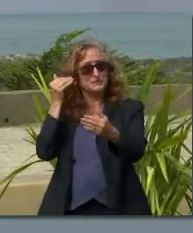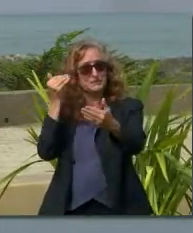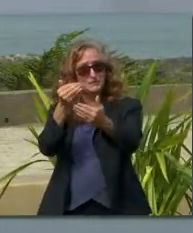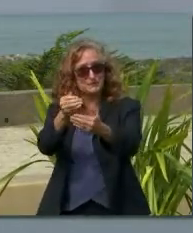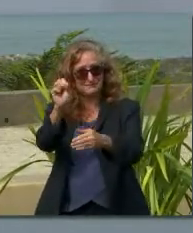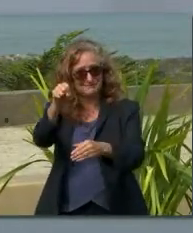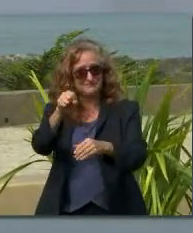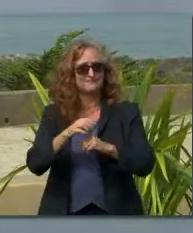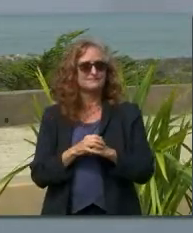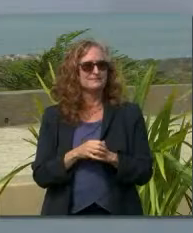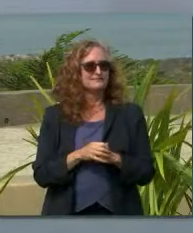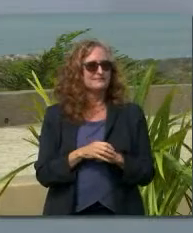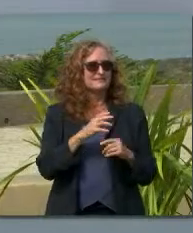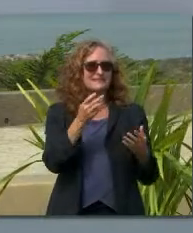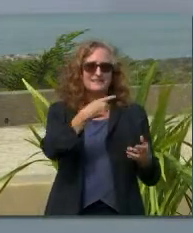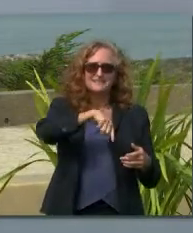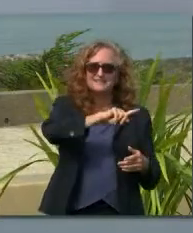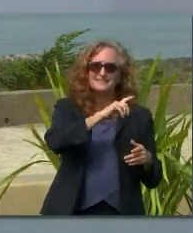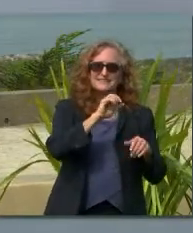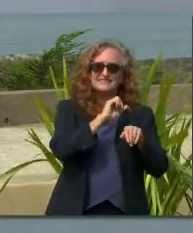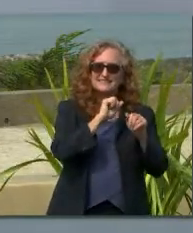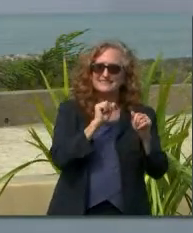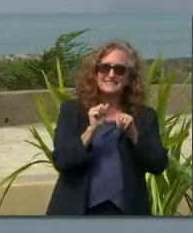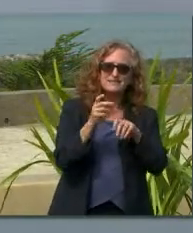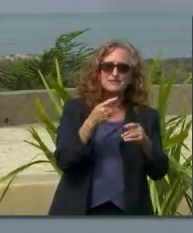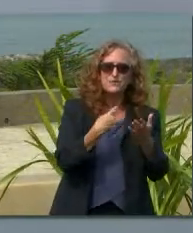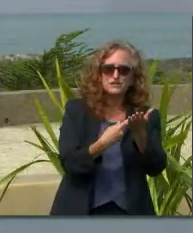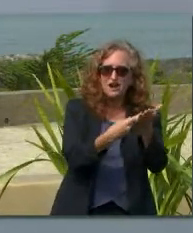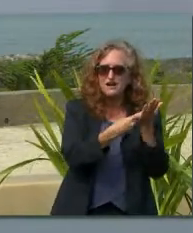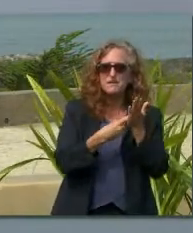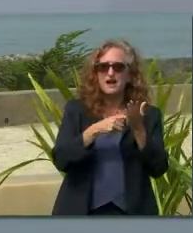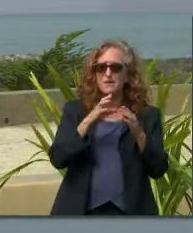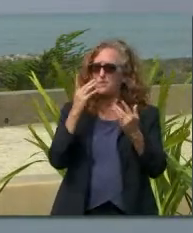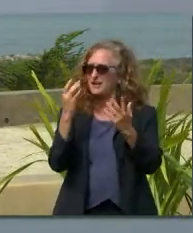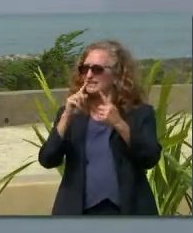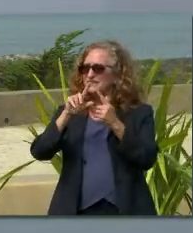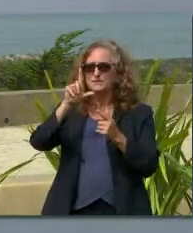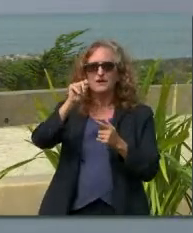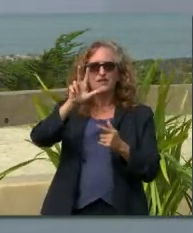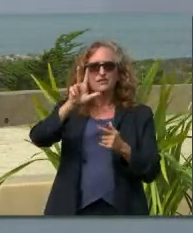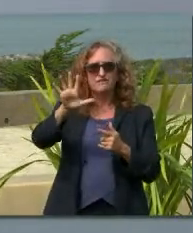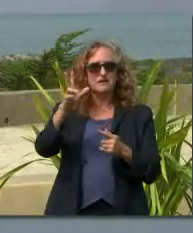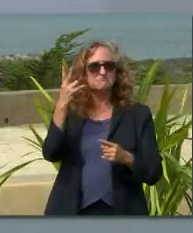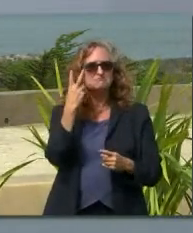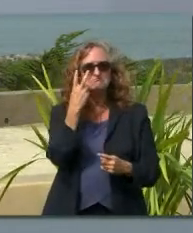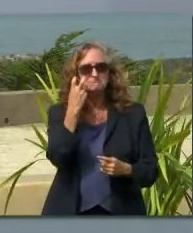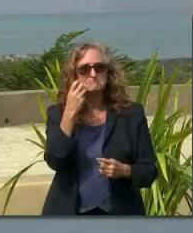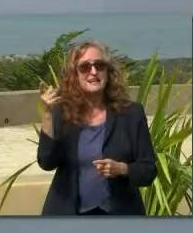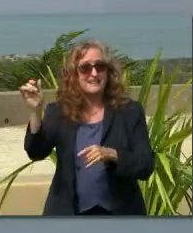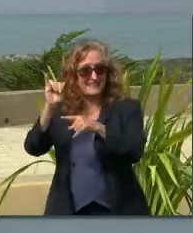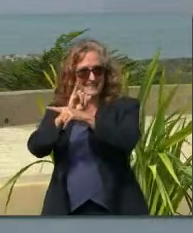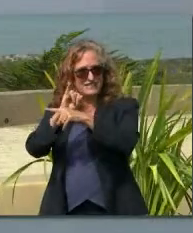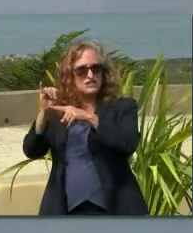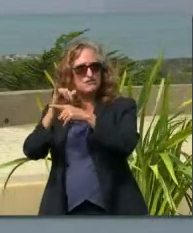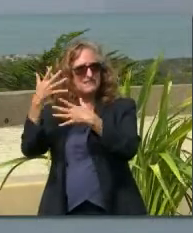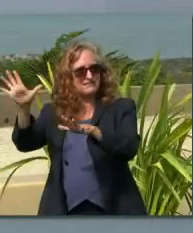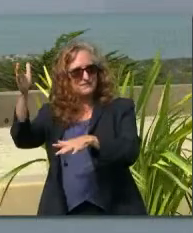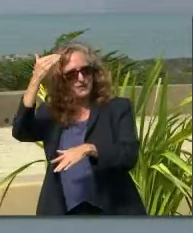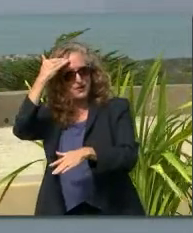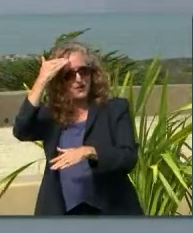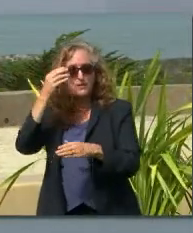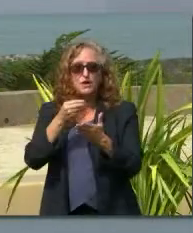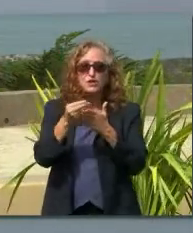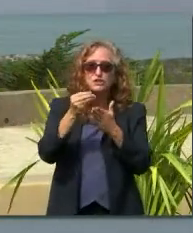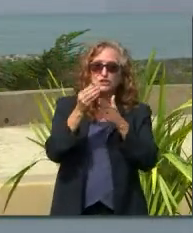Governor Inslee and others and John were saying, well, I'm not even sure we're going to need to wait to 2035. The industry knows where the puck's going. Consumers are all